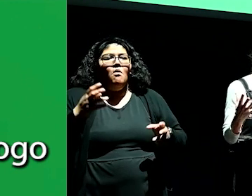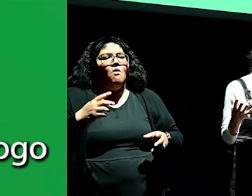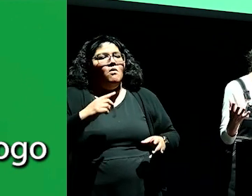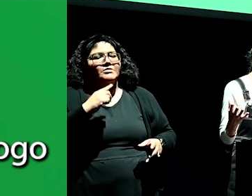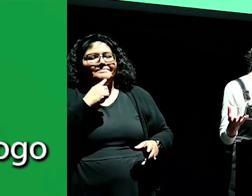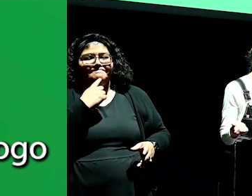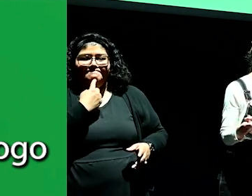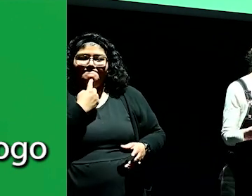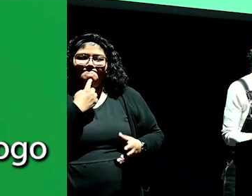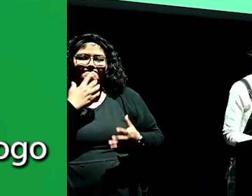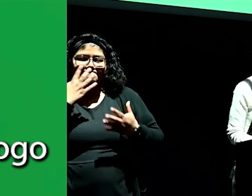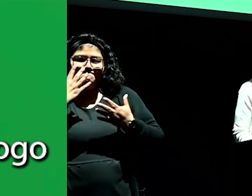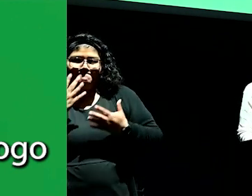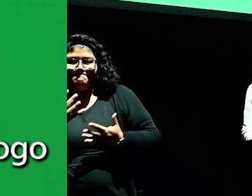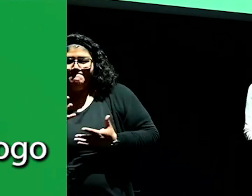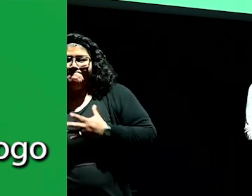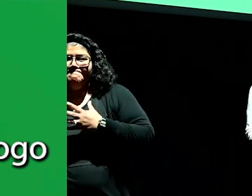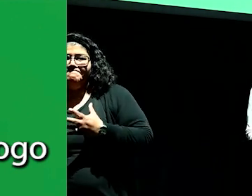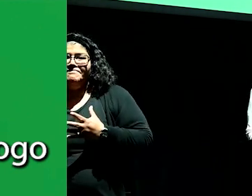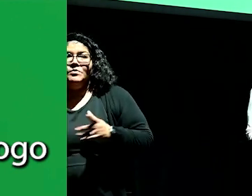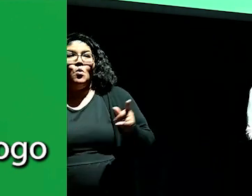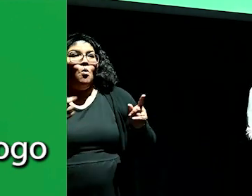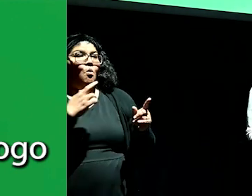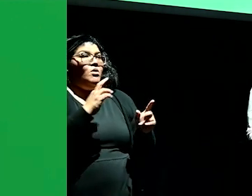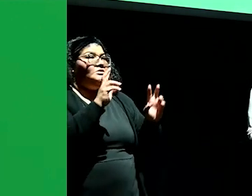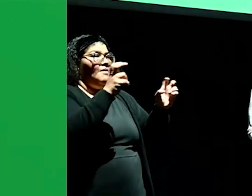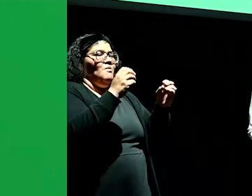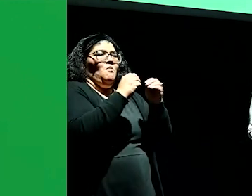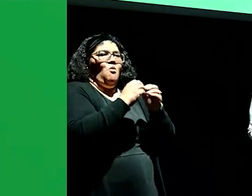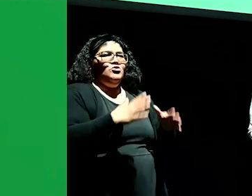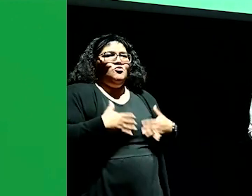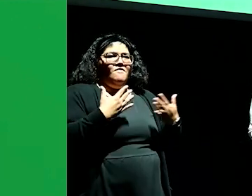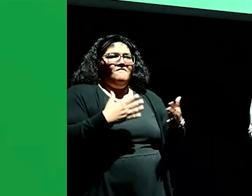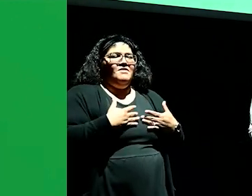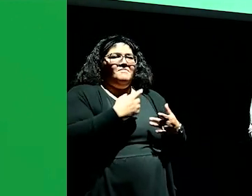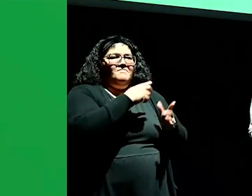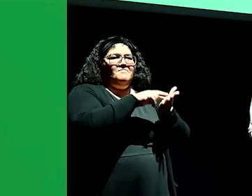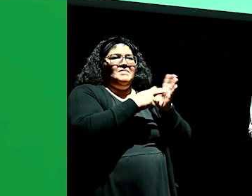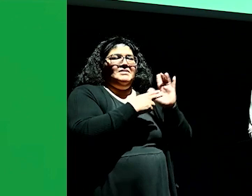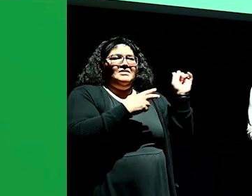that was more joyful, using the logo as a portal.